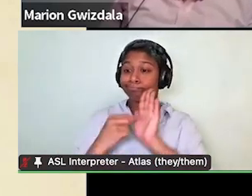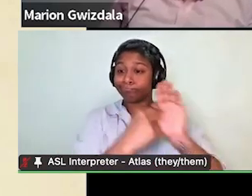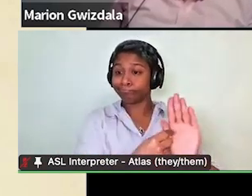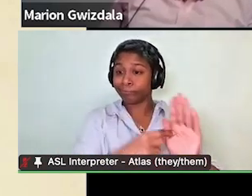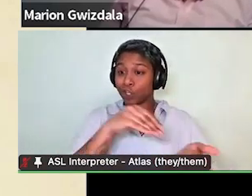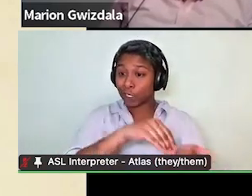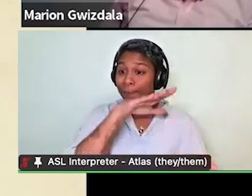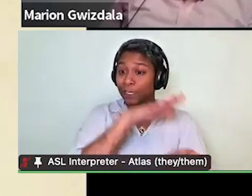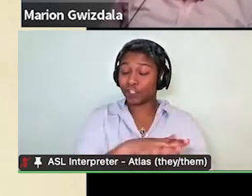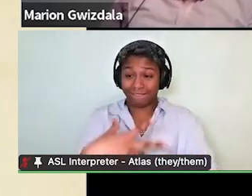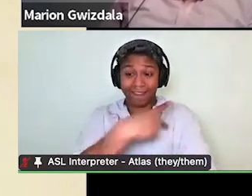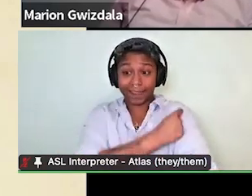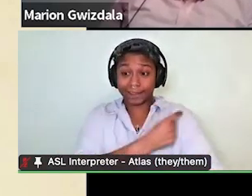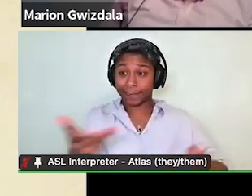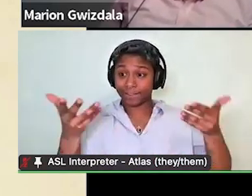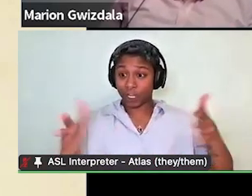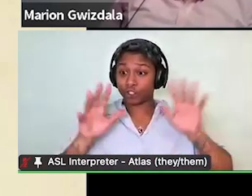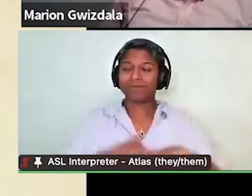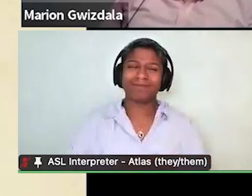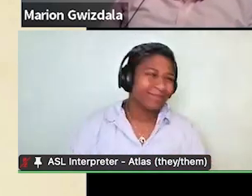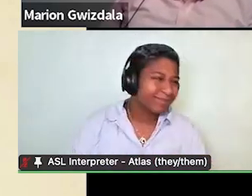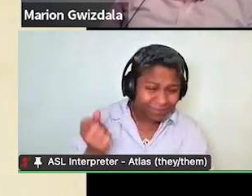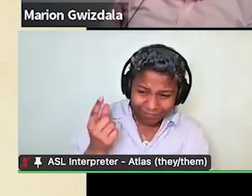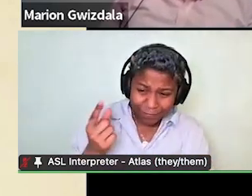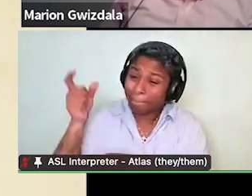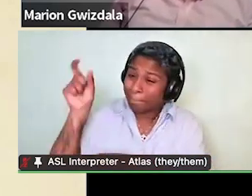to vaccinate our dogs if our local